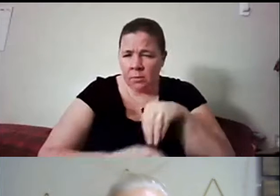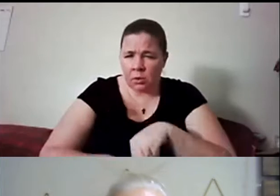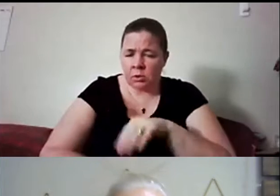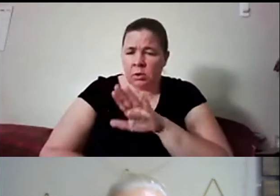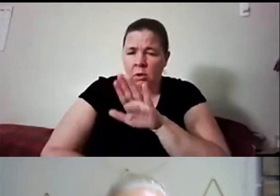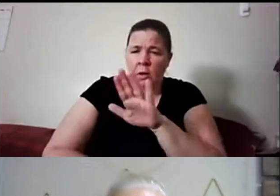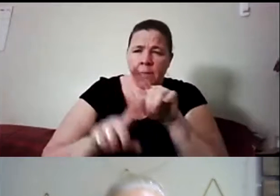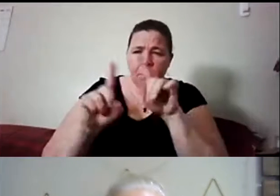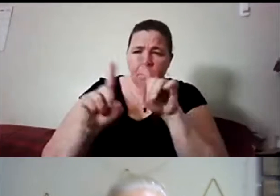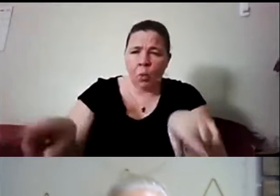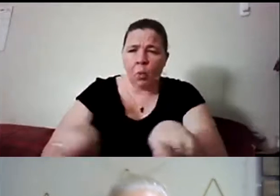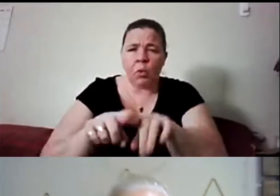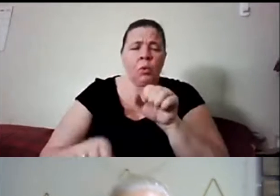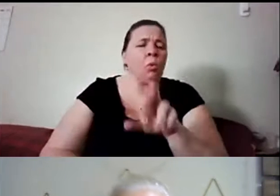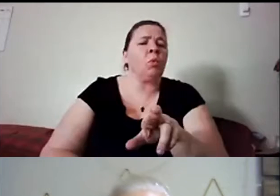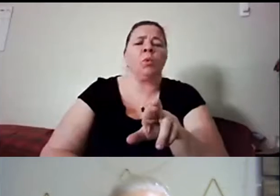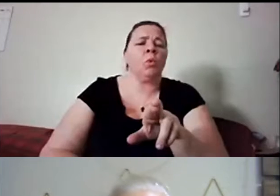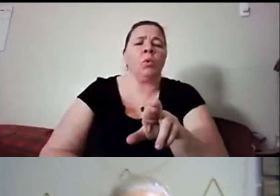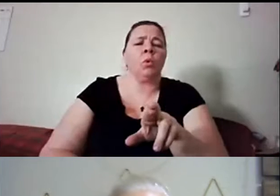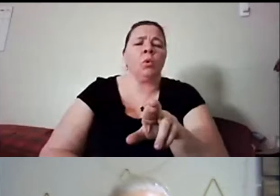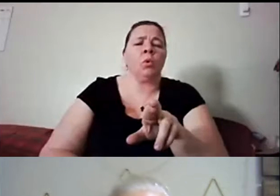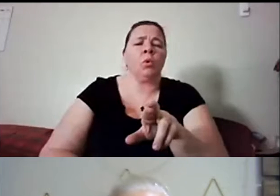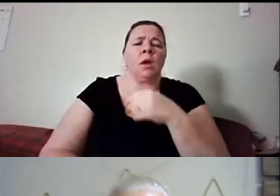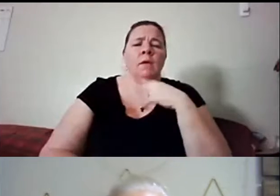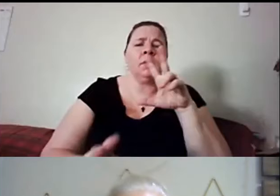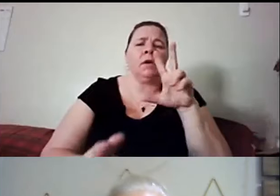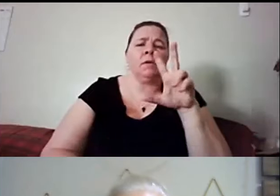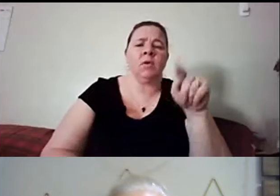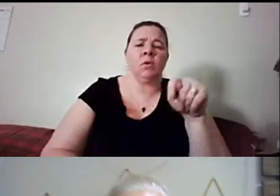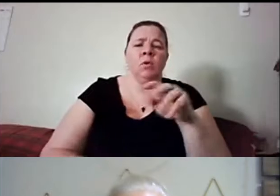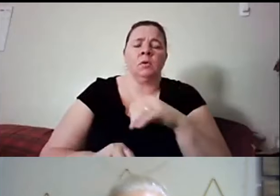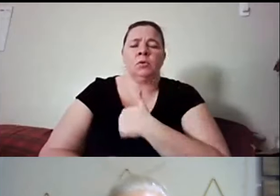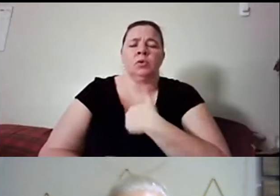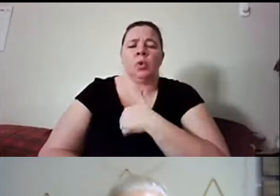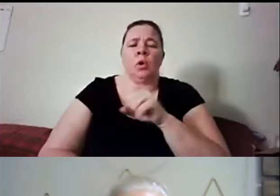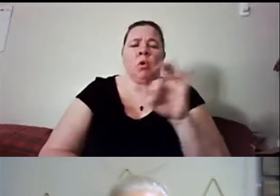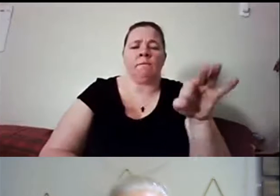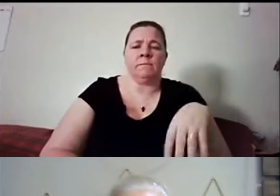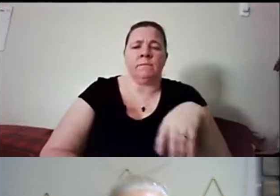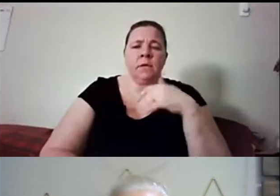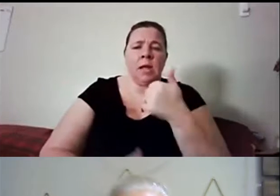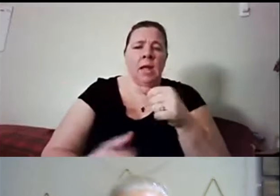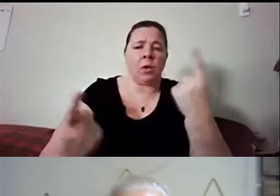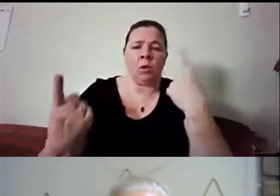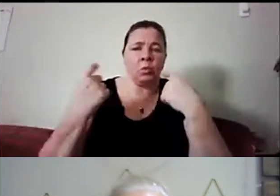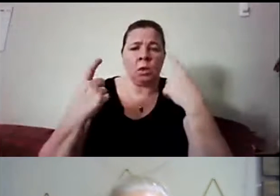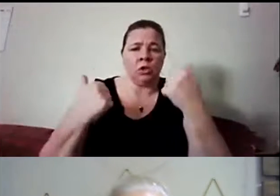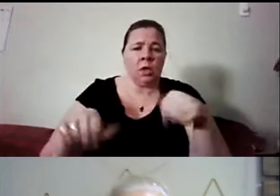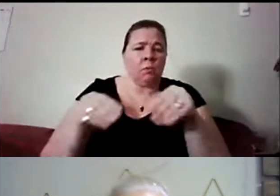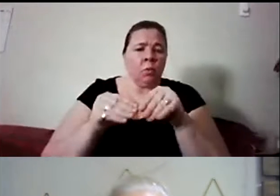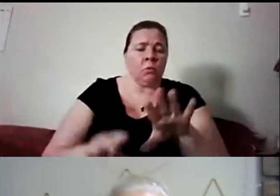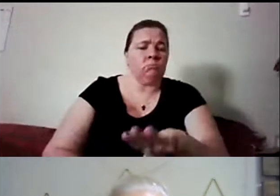nor I think I had my video off for a second. Sorry, guys. Anyone with any other questions,